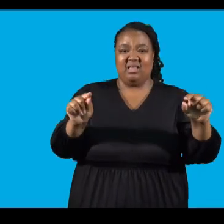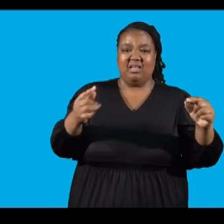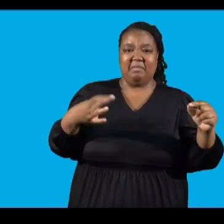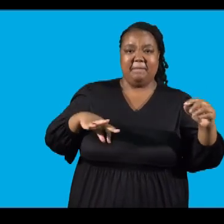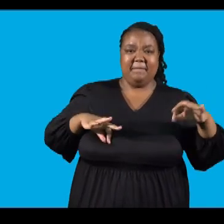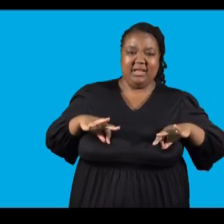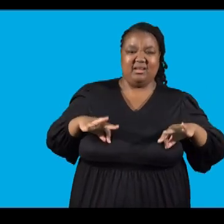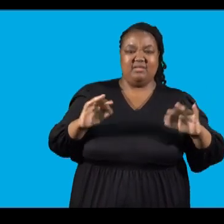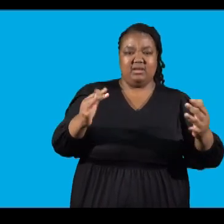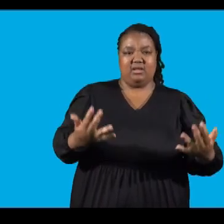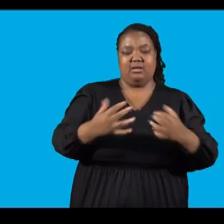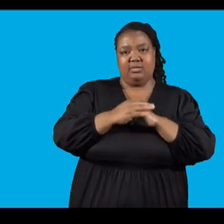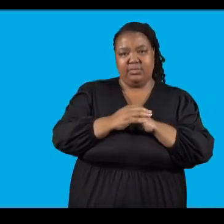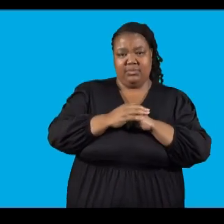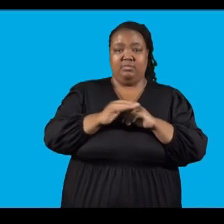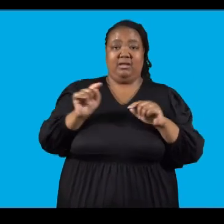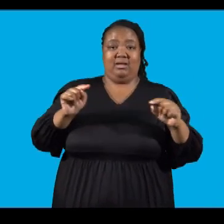themselves.